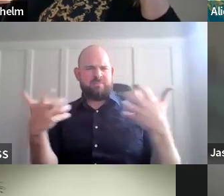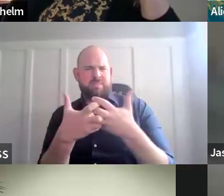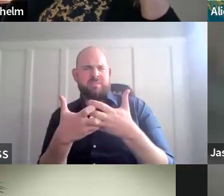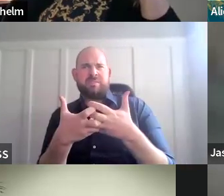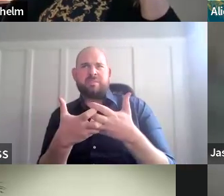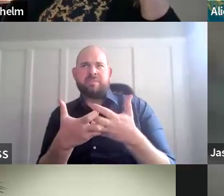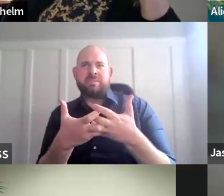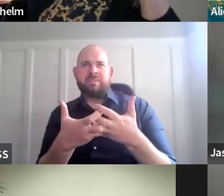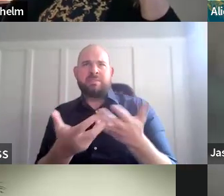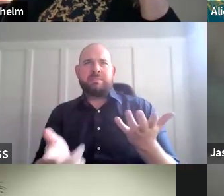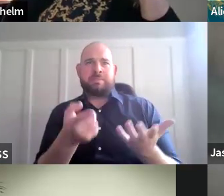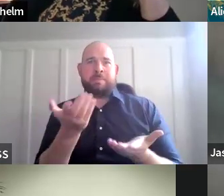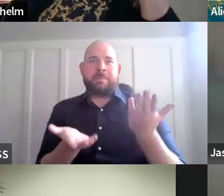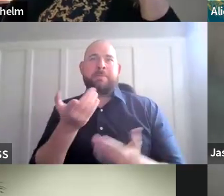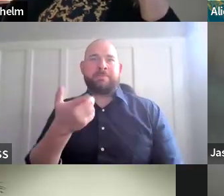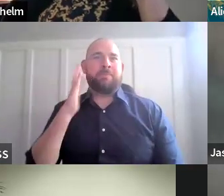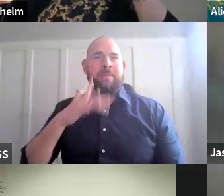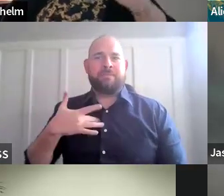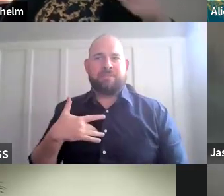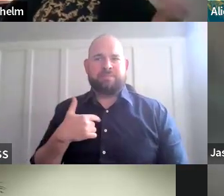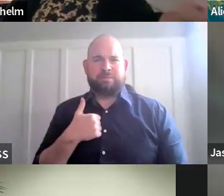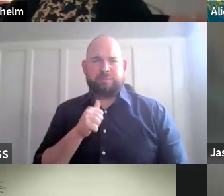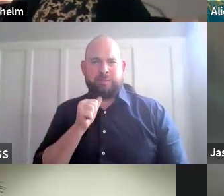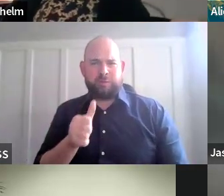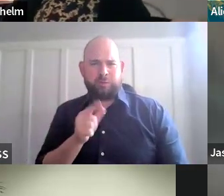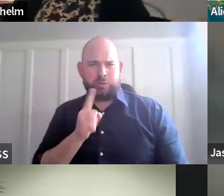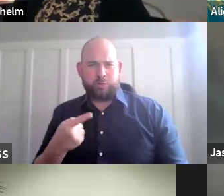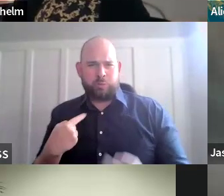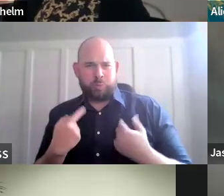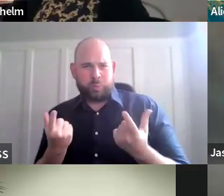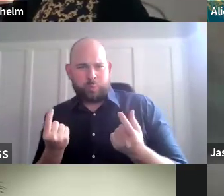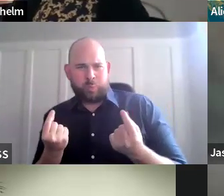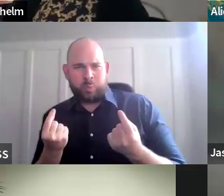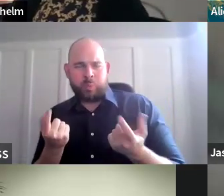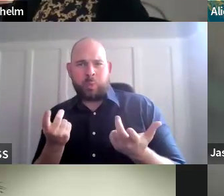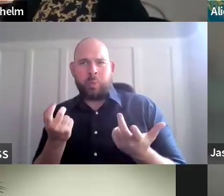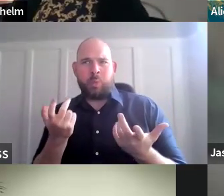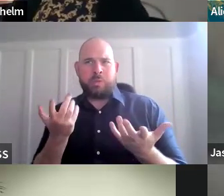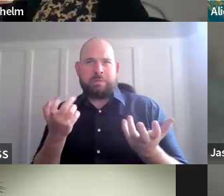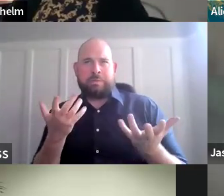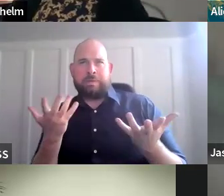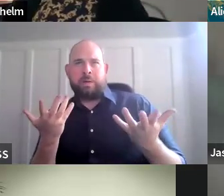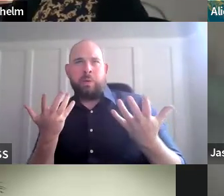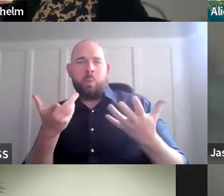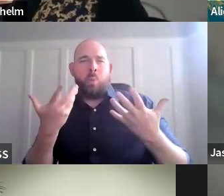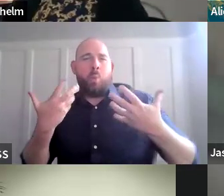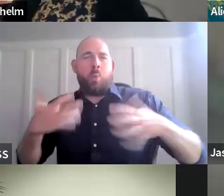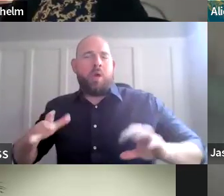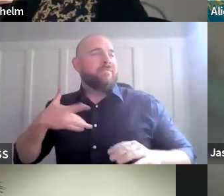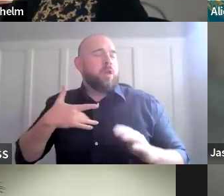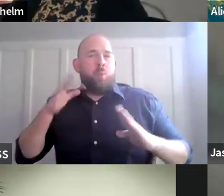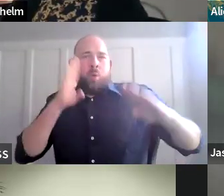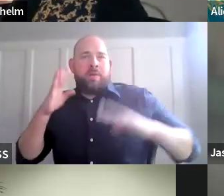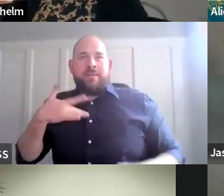there's an interpreter who is voicing for this deaf person, and you're realizing it's not matching what their tone